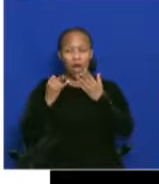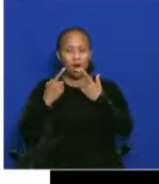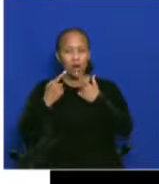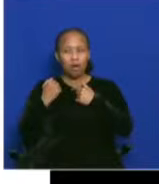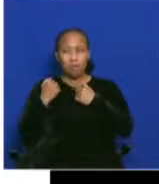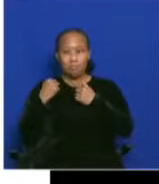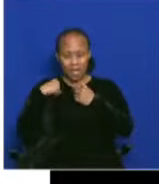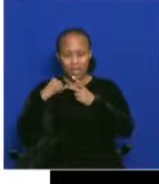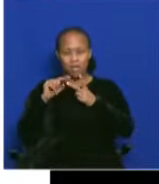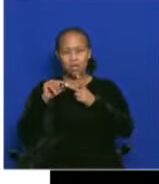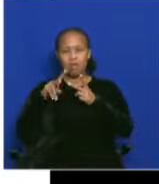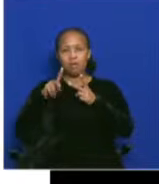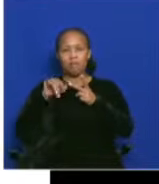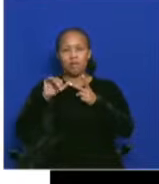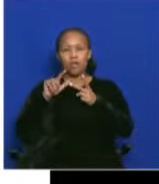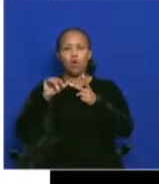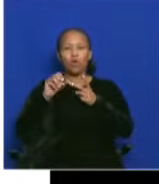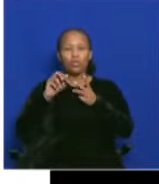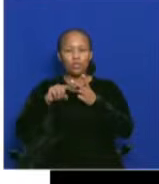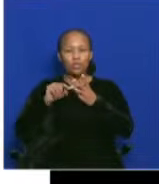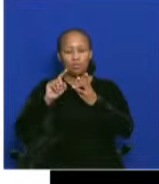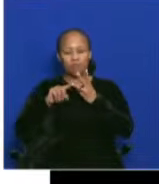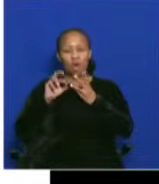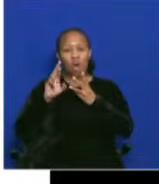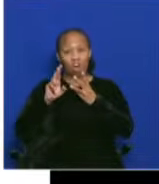and R.